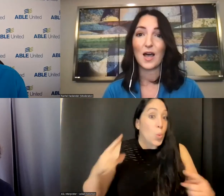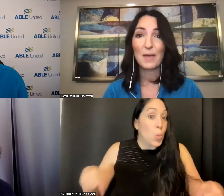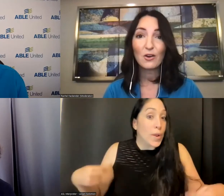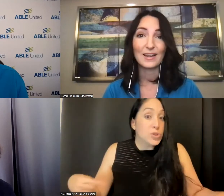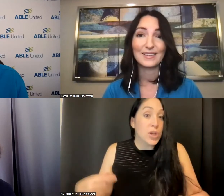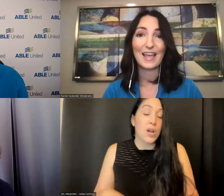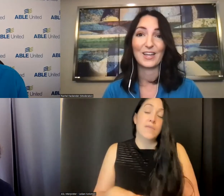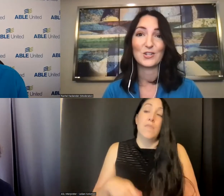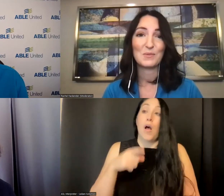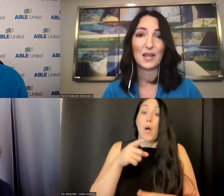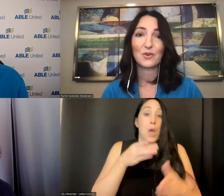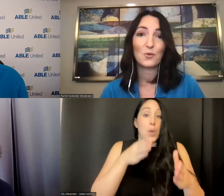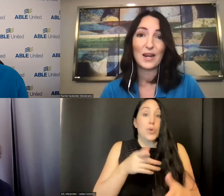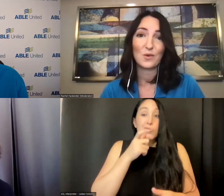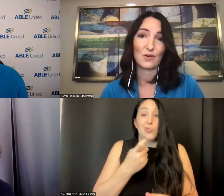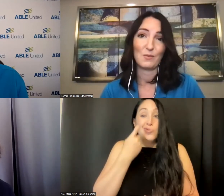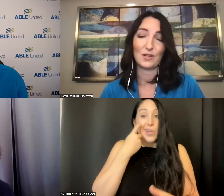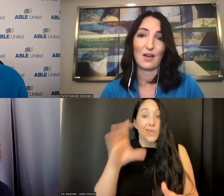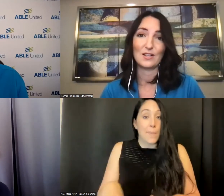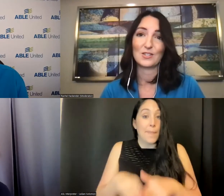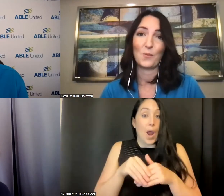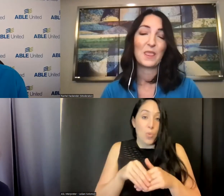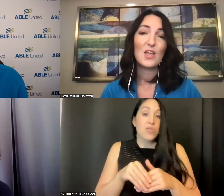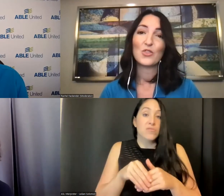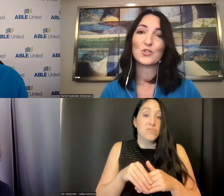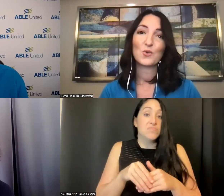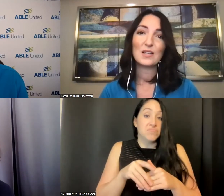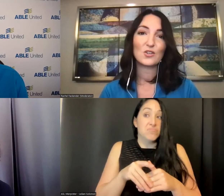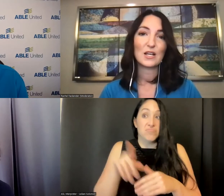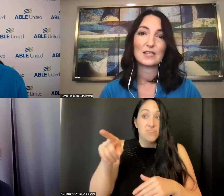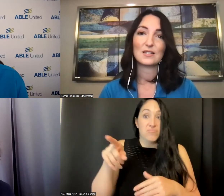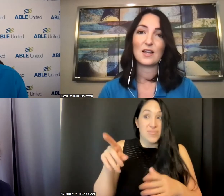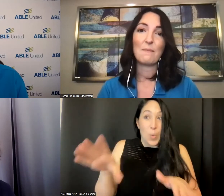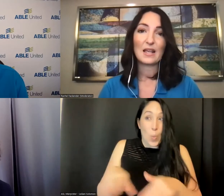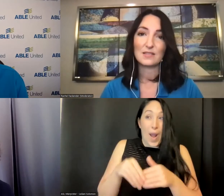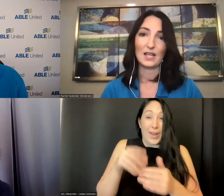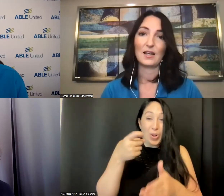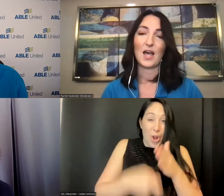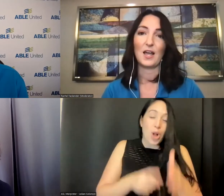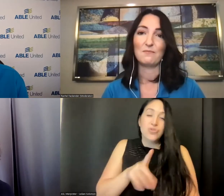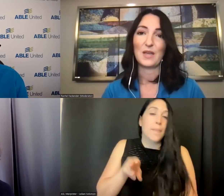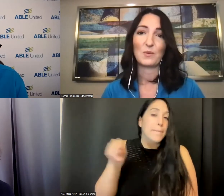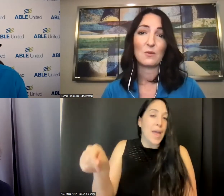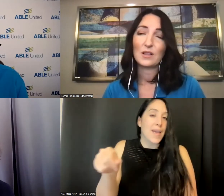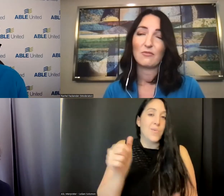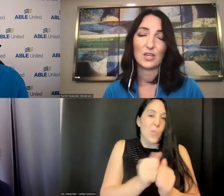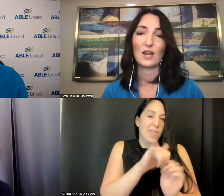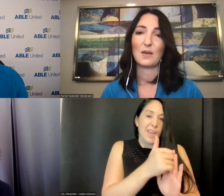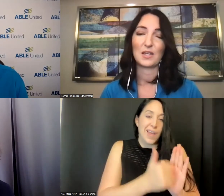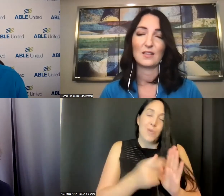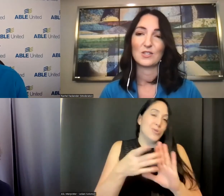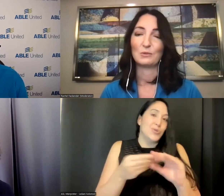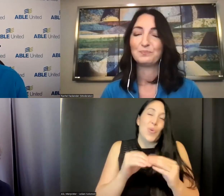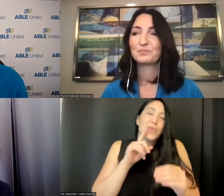just got married and she paid for her wedding with her ABLE account. And so the stories are just amazing. And we love